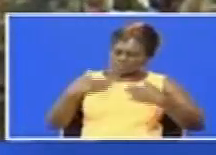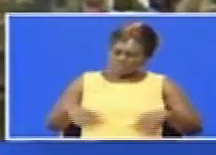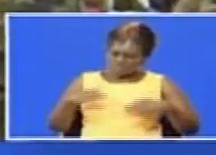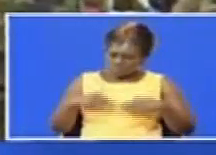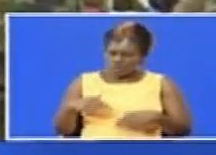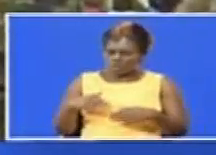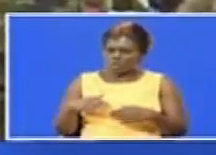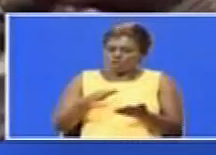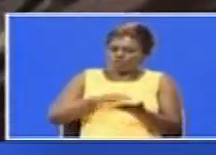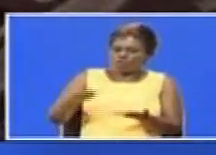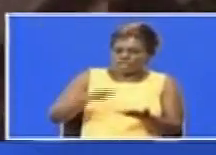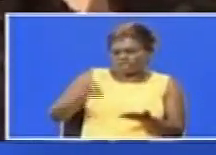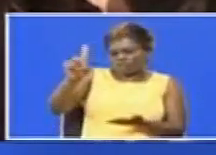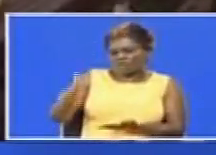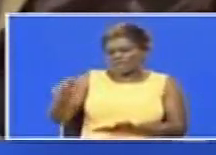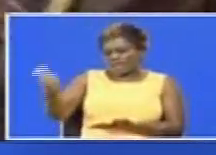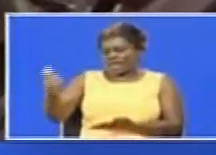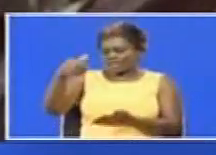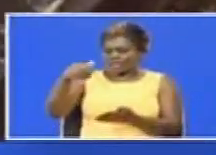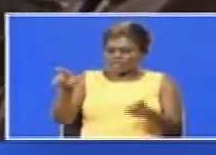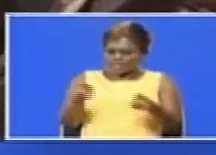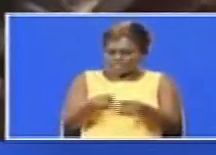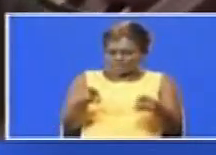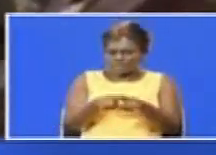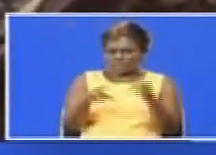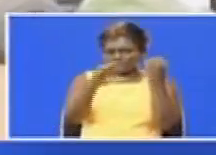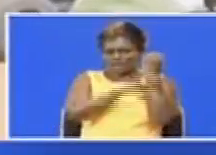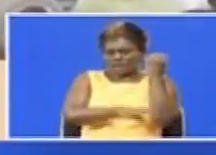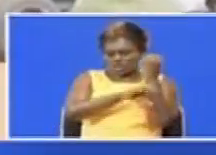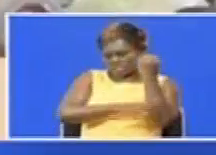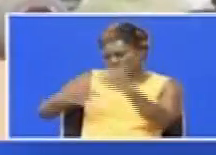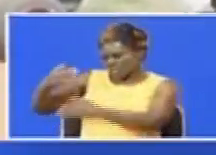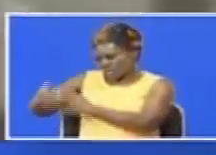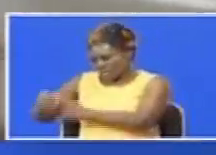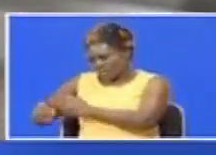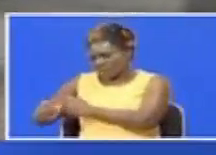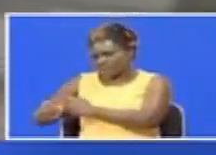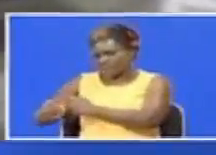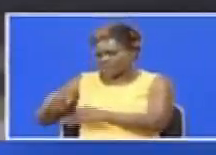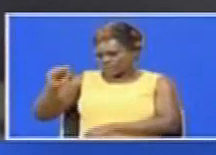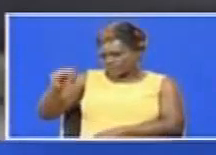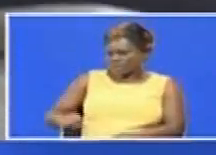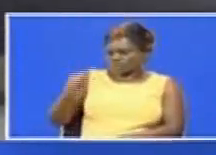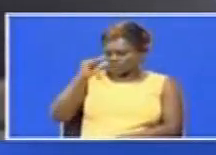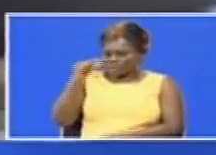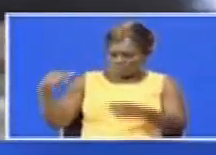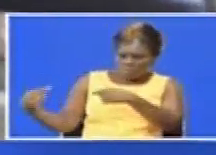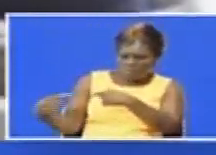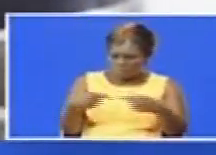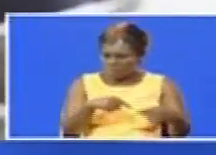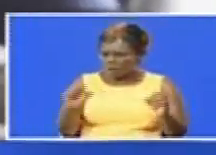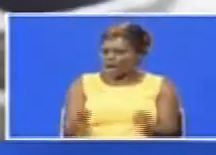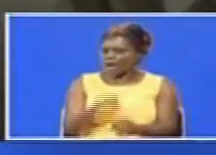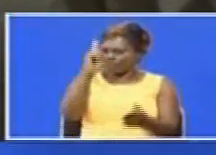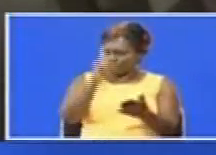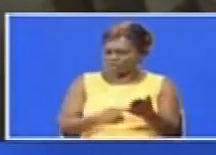point of harmony and unity amongst themselves and with the country's neighbors. The South Sudanese war has resulted in the